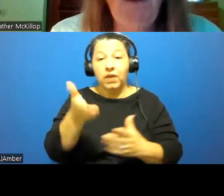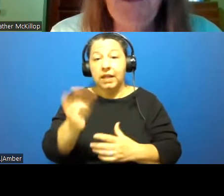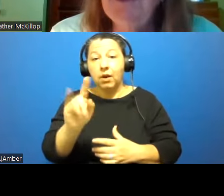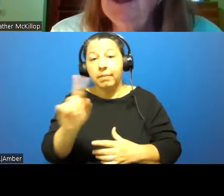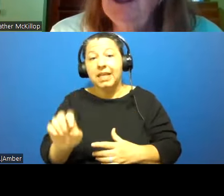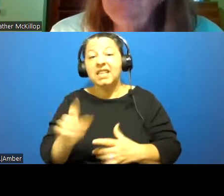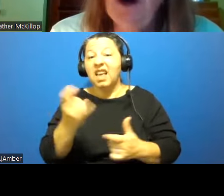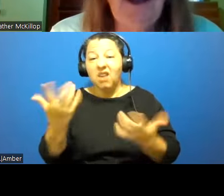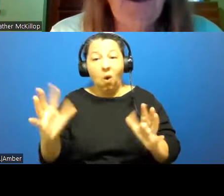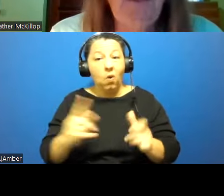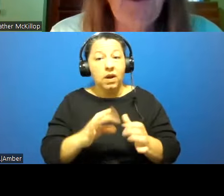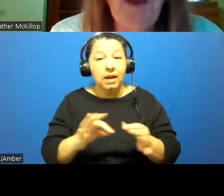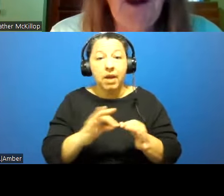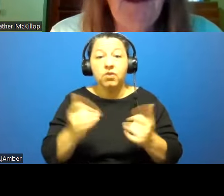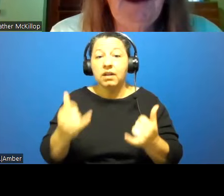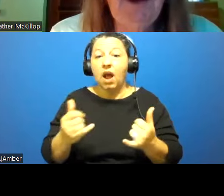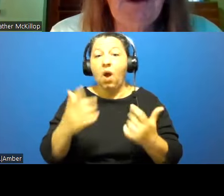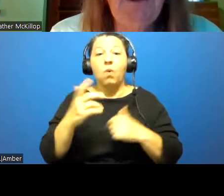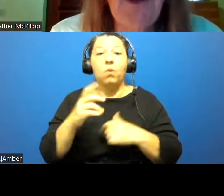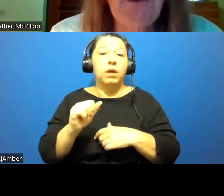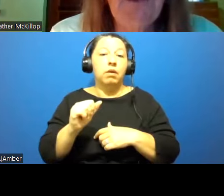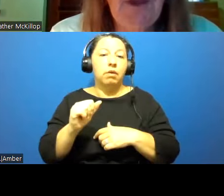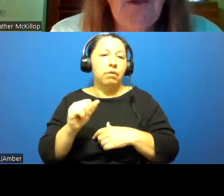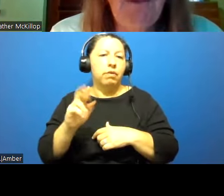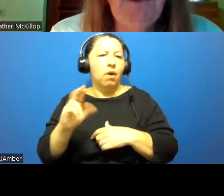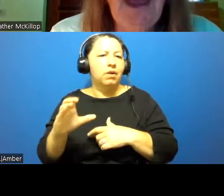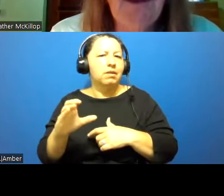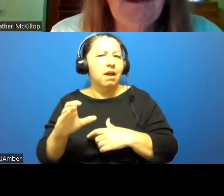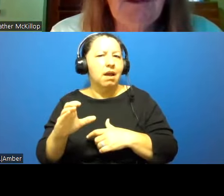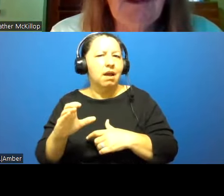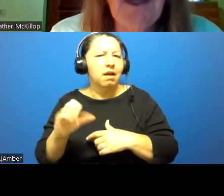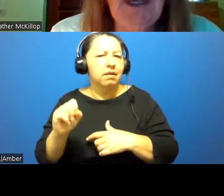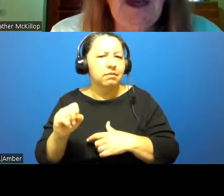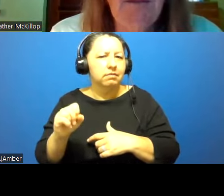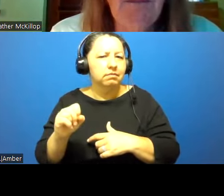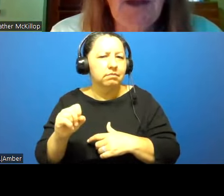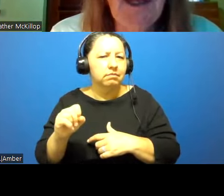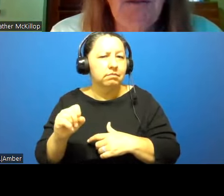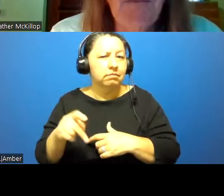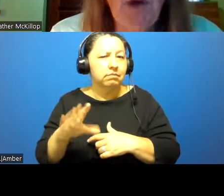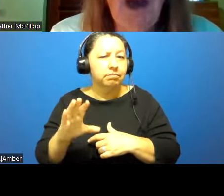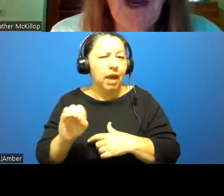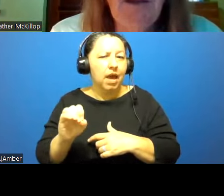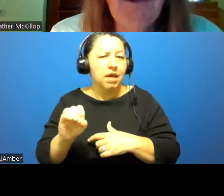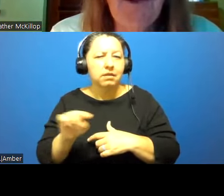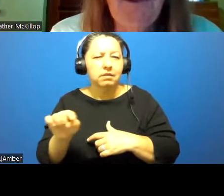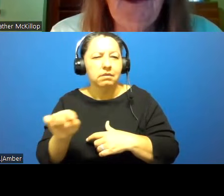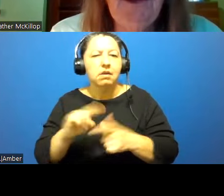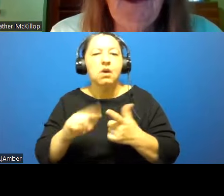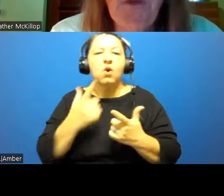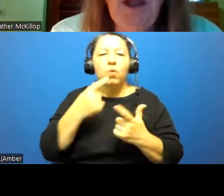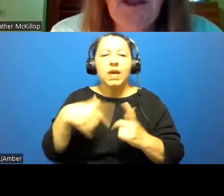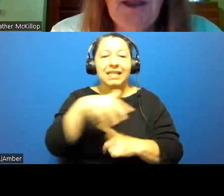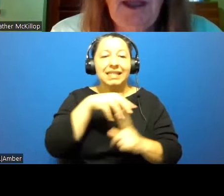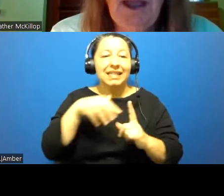now with the Artec Space Spider. There's Dr. Sills. We scanned a little boat model, which you can see